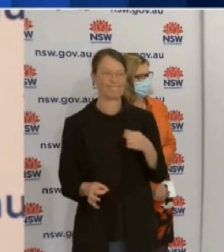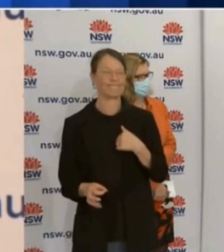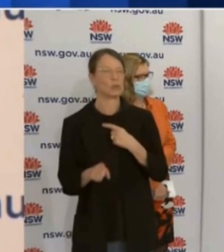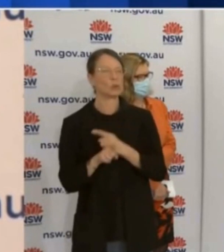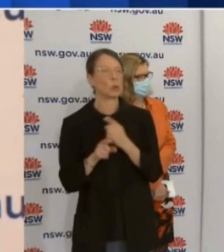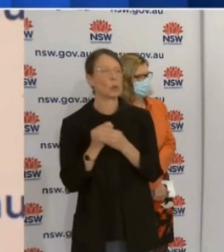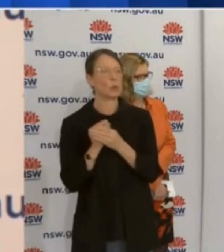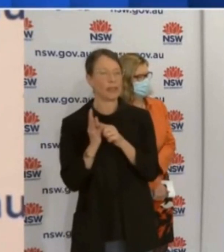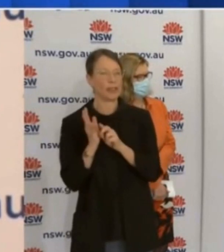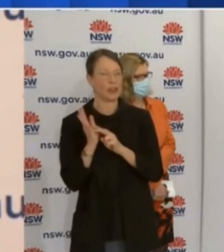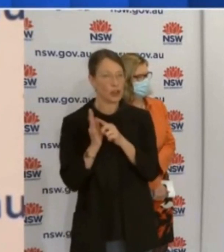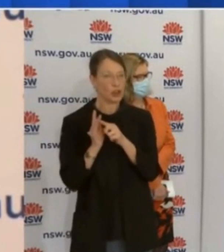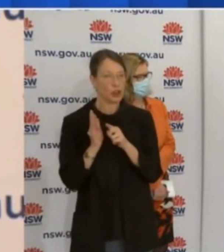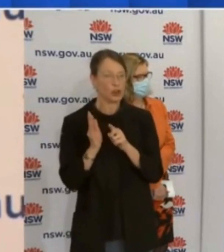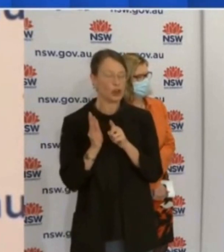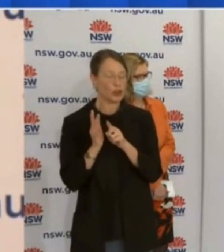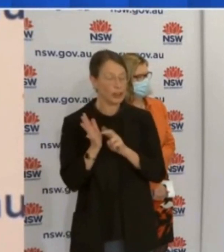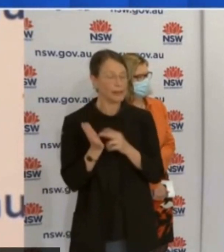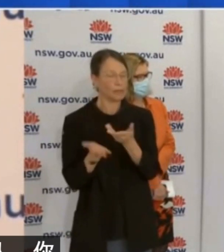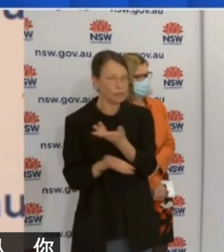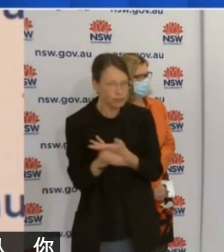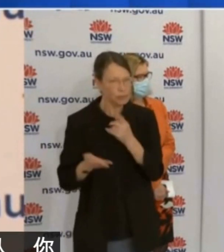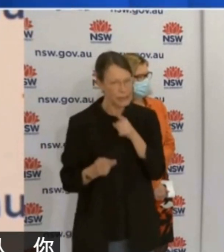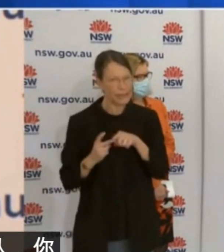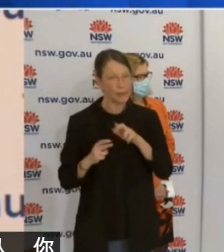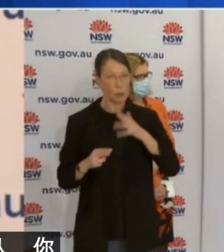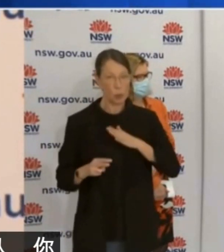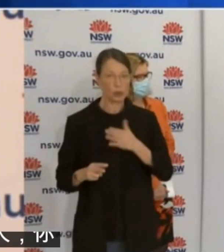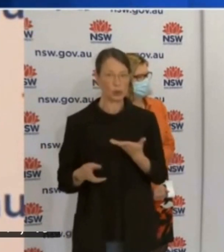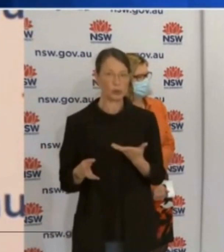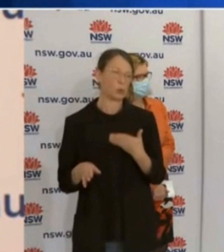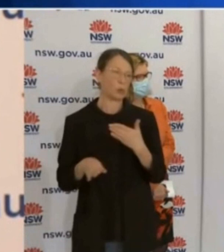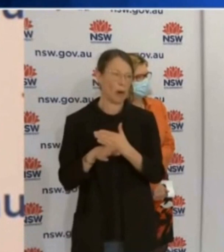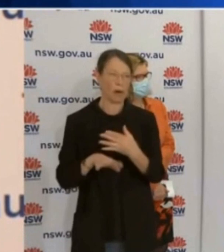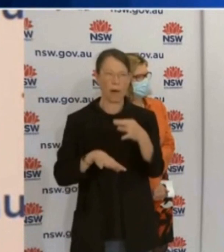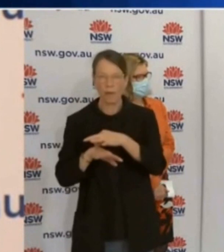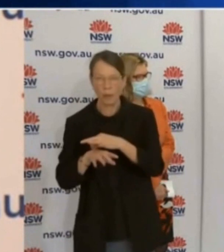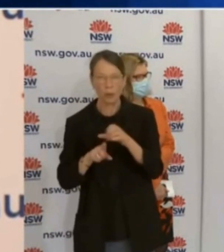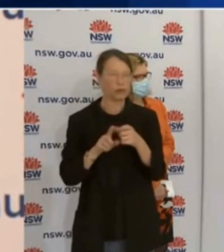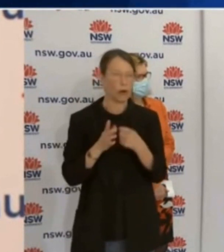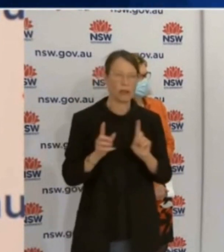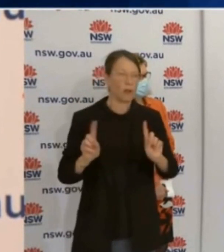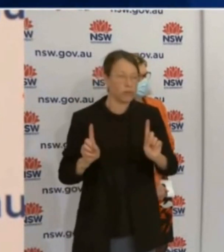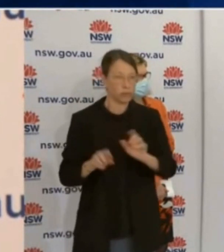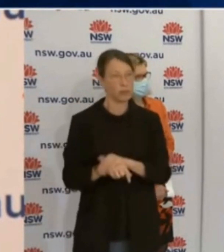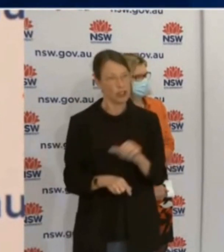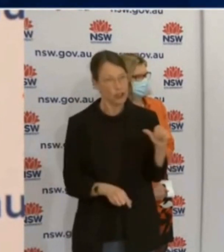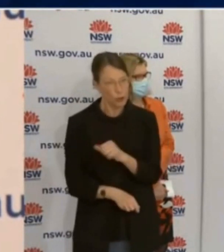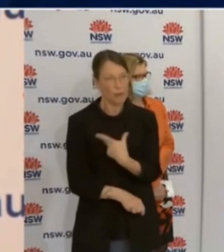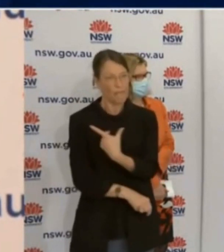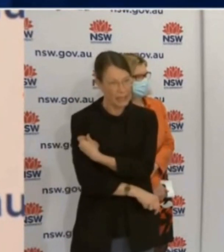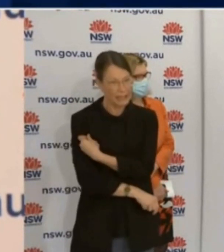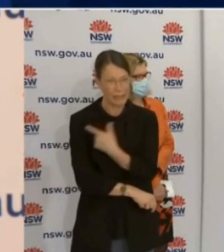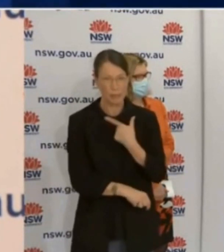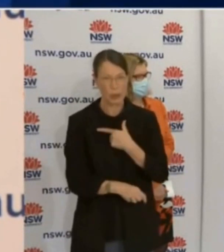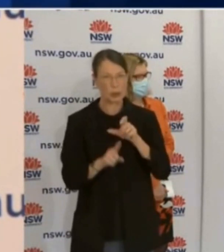inside a health facility, if you want to care for patients, you should be vaccinated, because this particular virus is extremely dangerous.